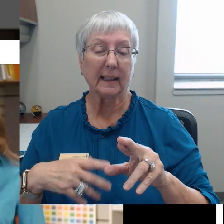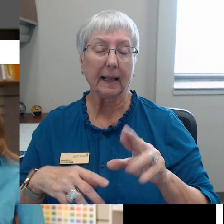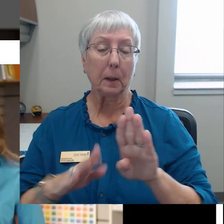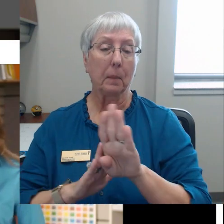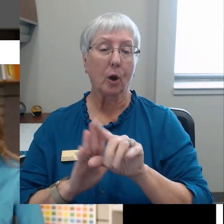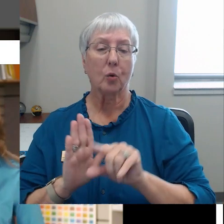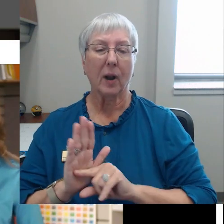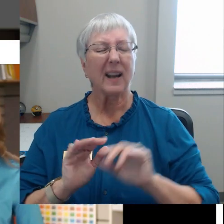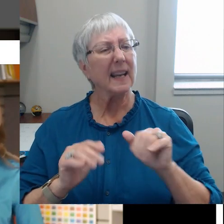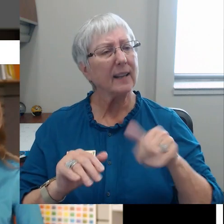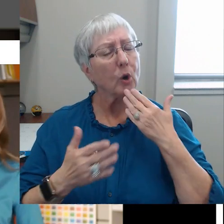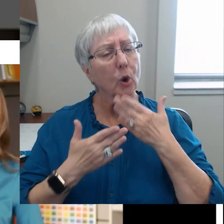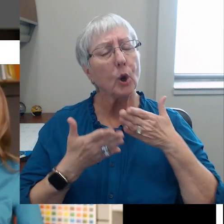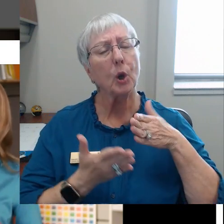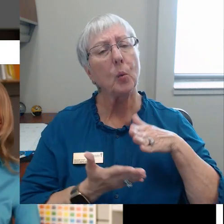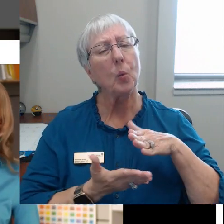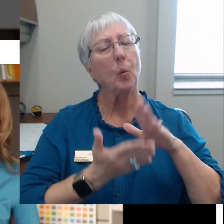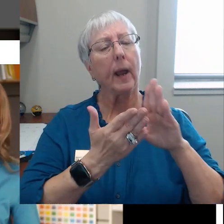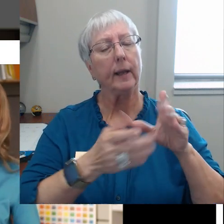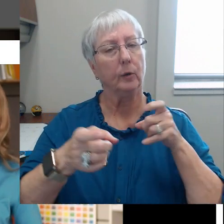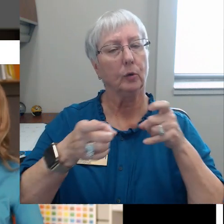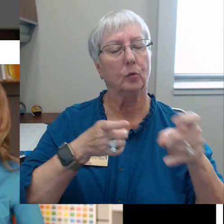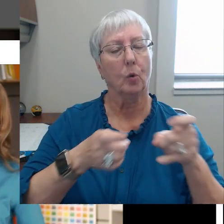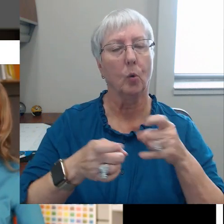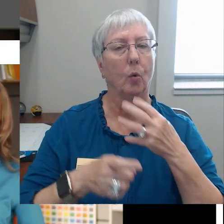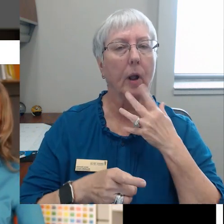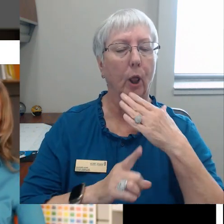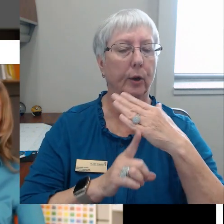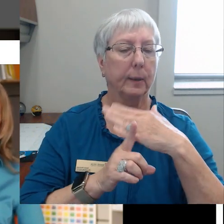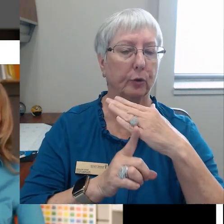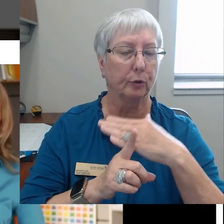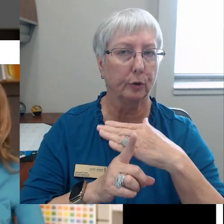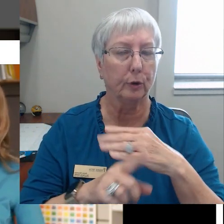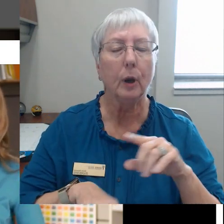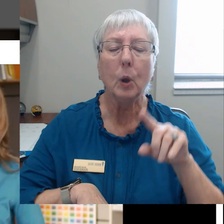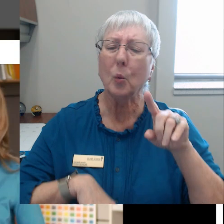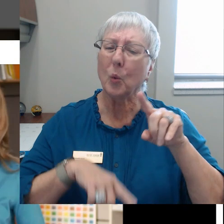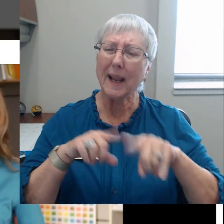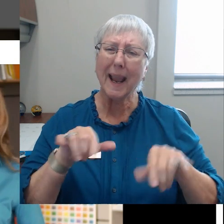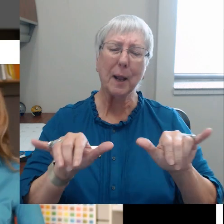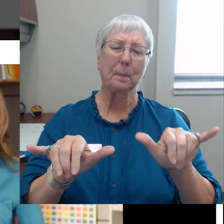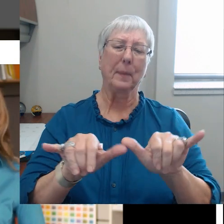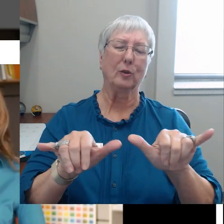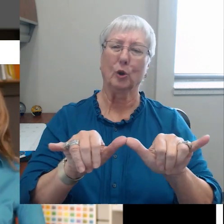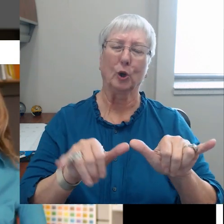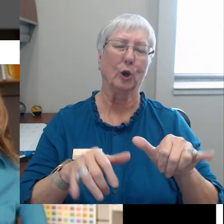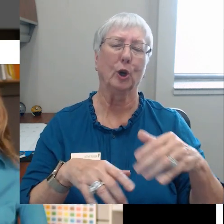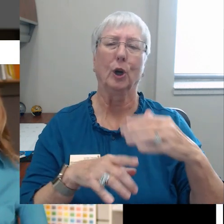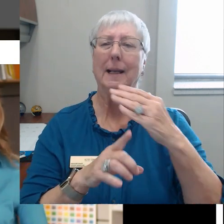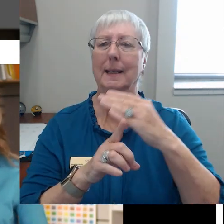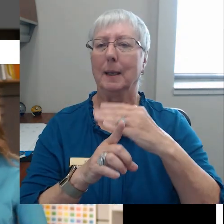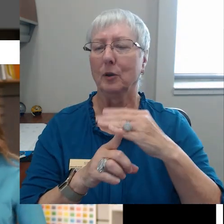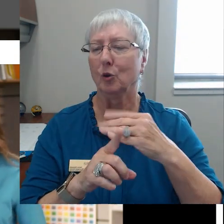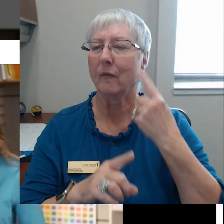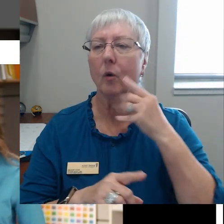in a piece. Although we can't measure the temperature of our imagery or the colors we use, it's best to trust your